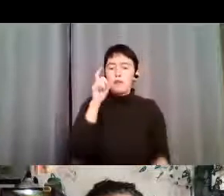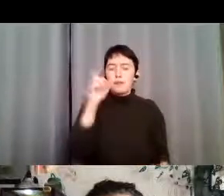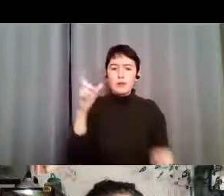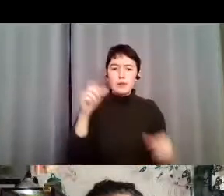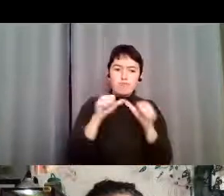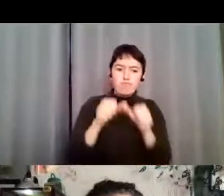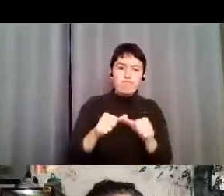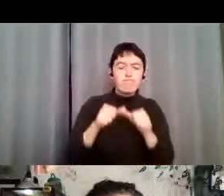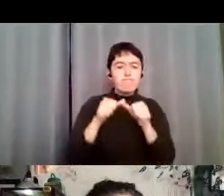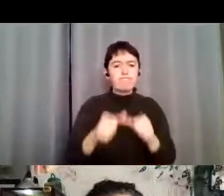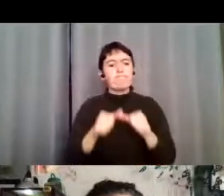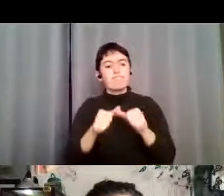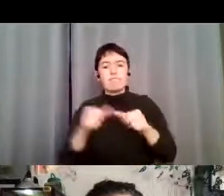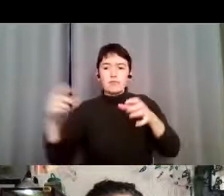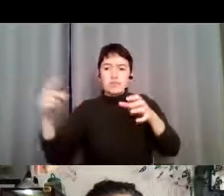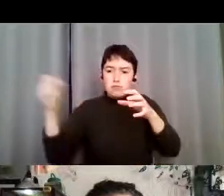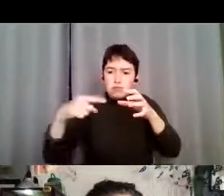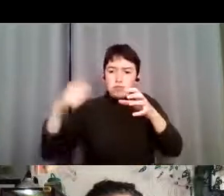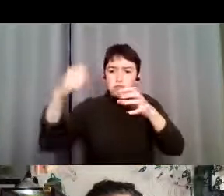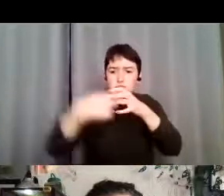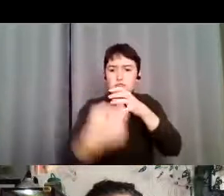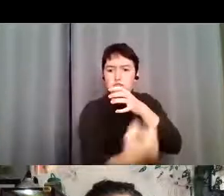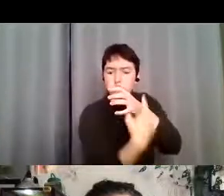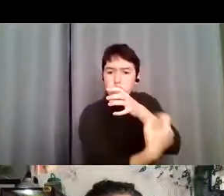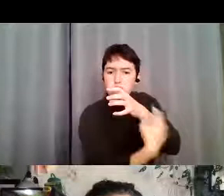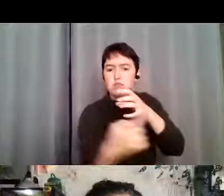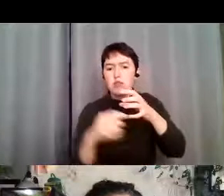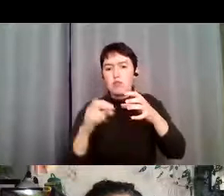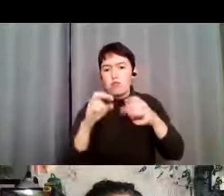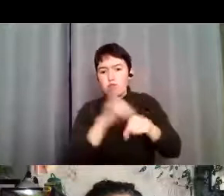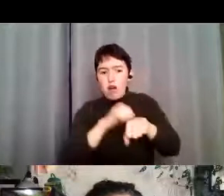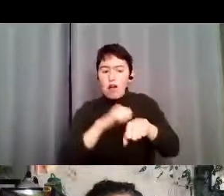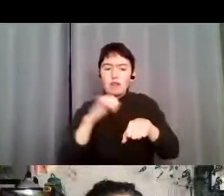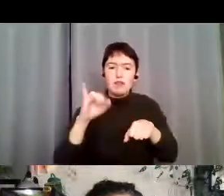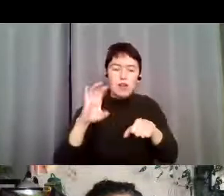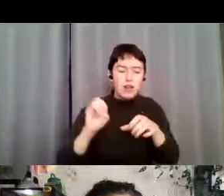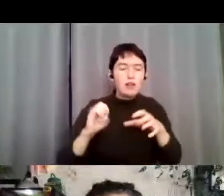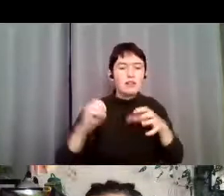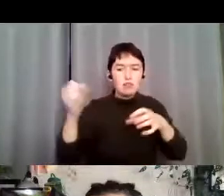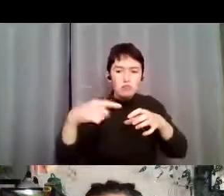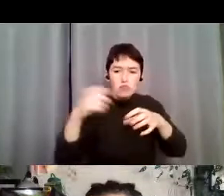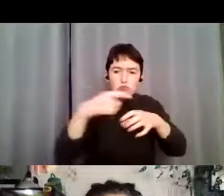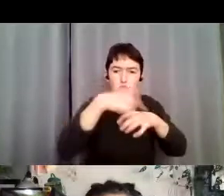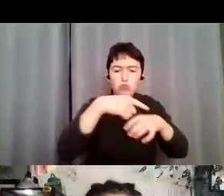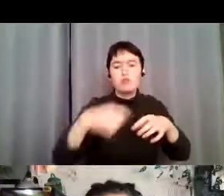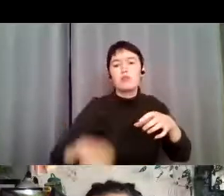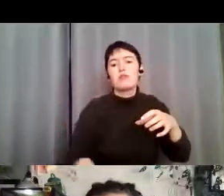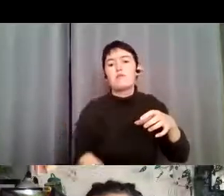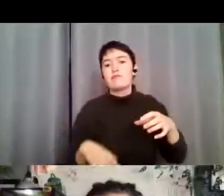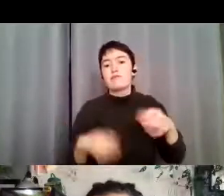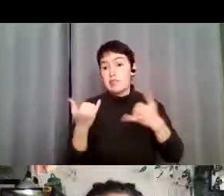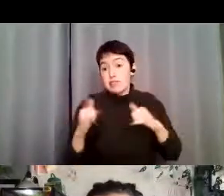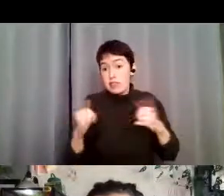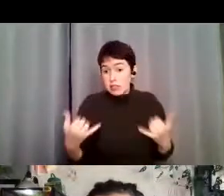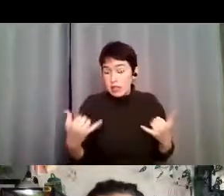rocks. And in fact, even today, the moon is still hit by some tiny pieces of rock and dust that are still